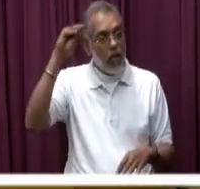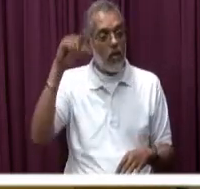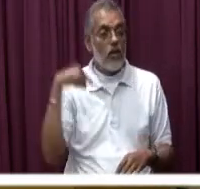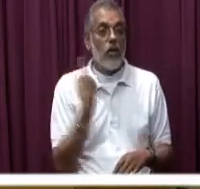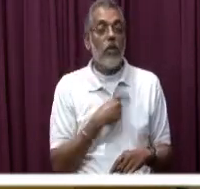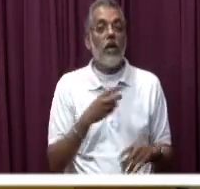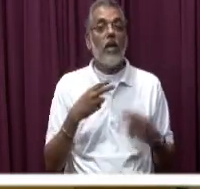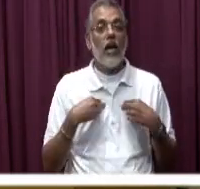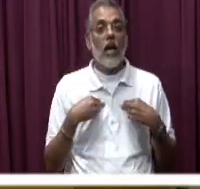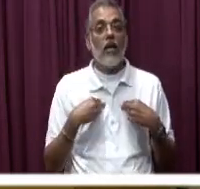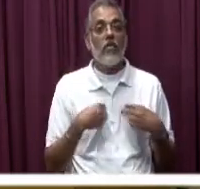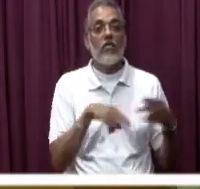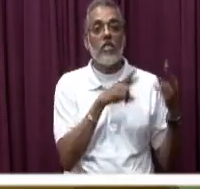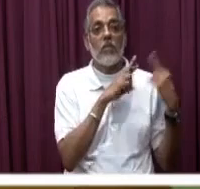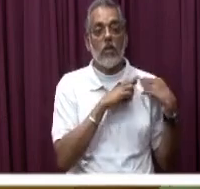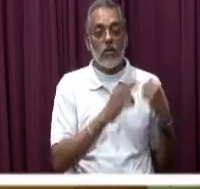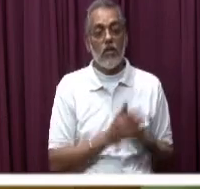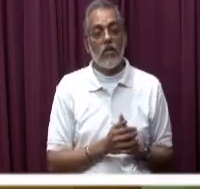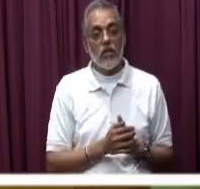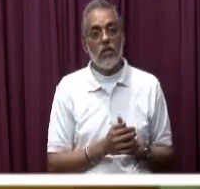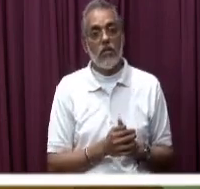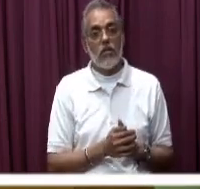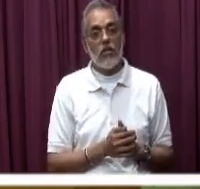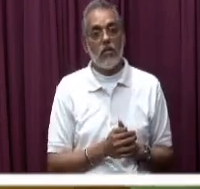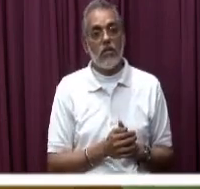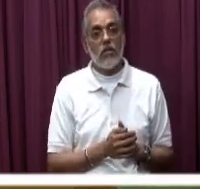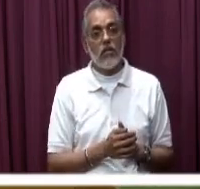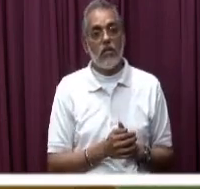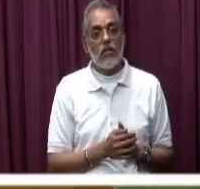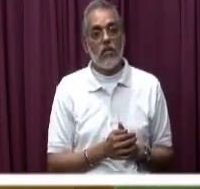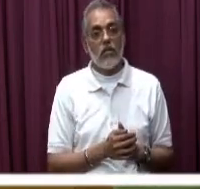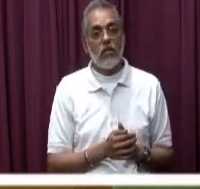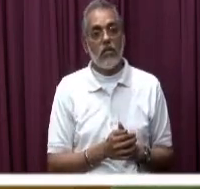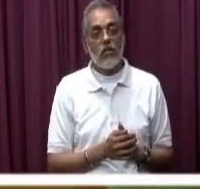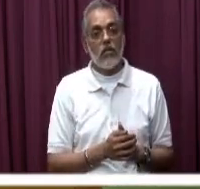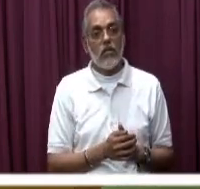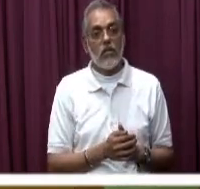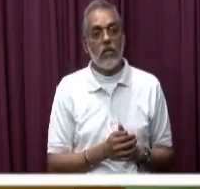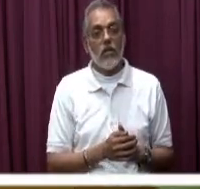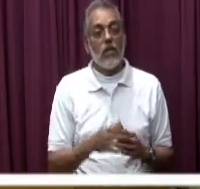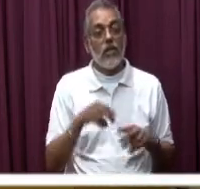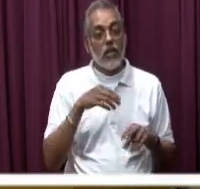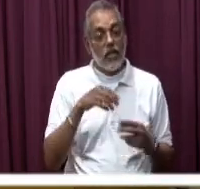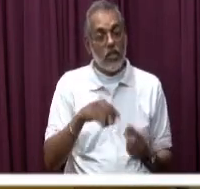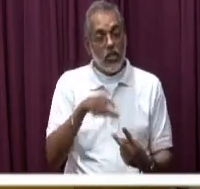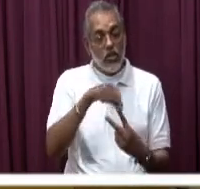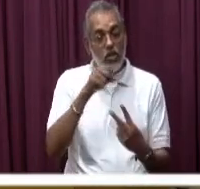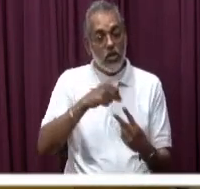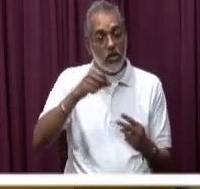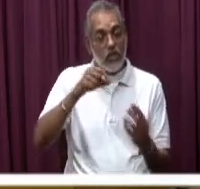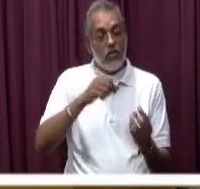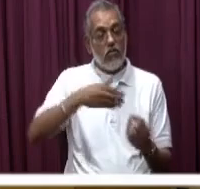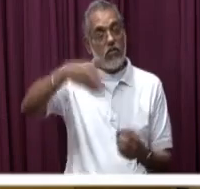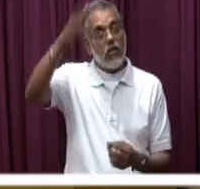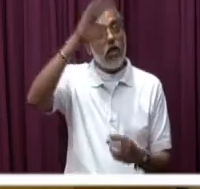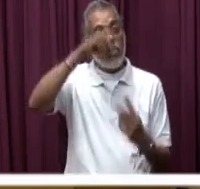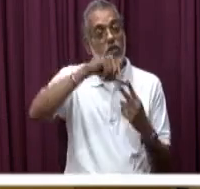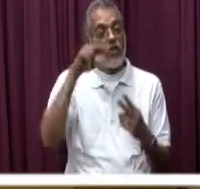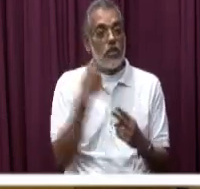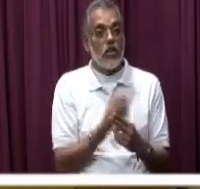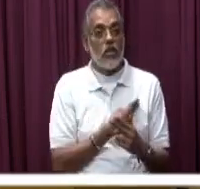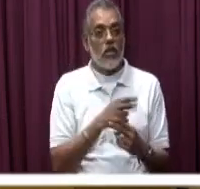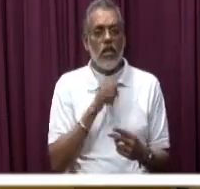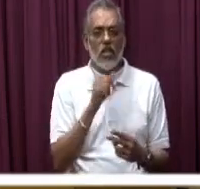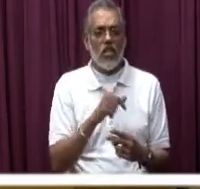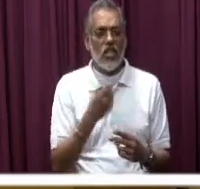God to nurture and to guard, not to dominate, not to subdue, not to be head